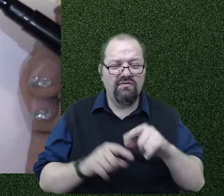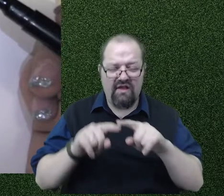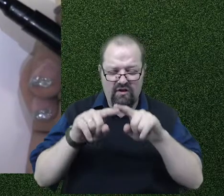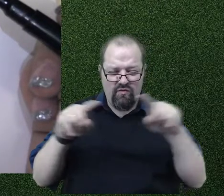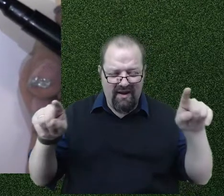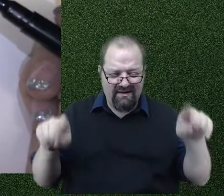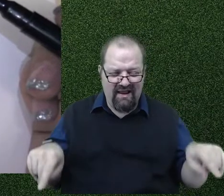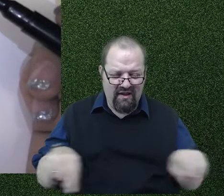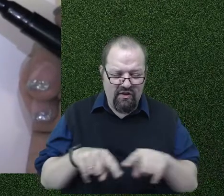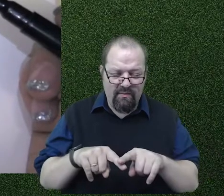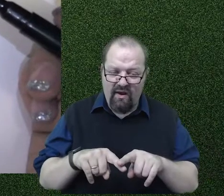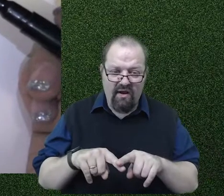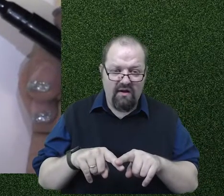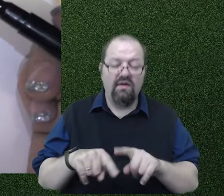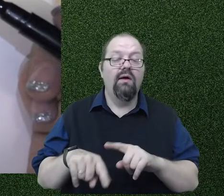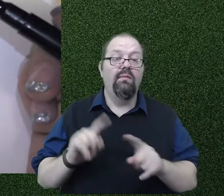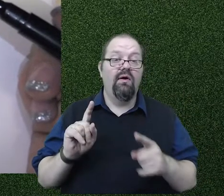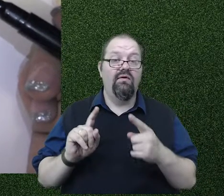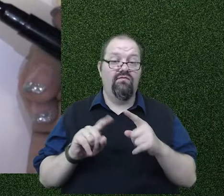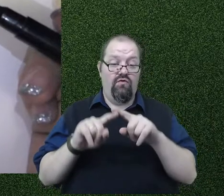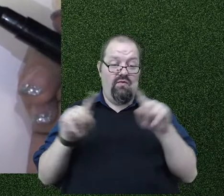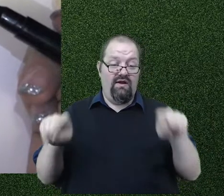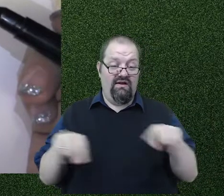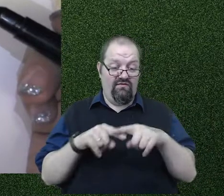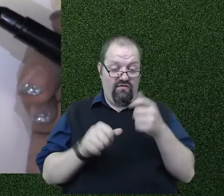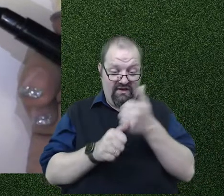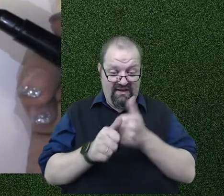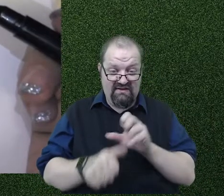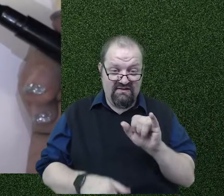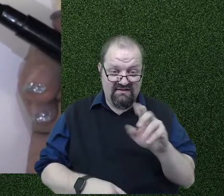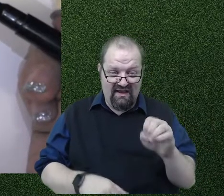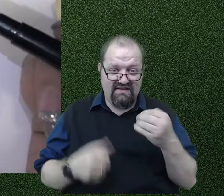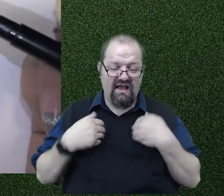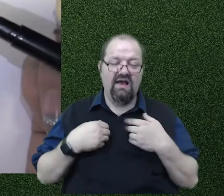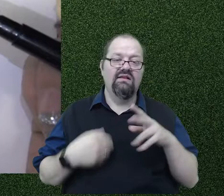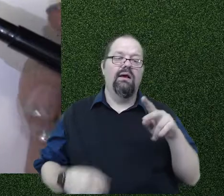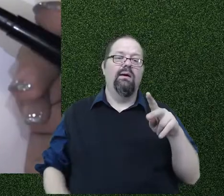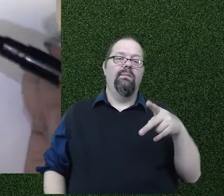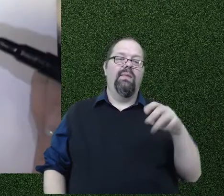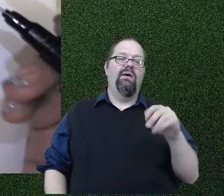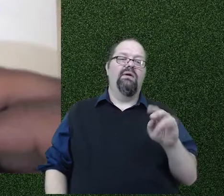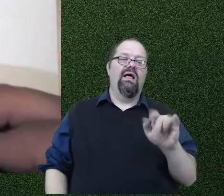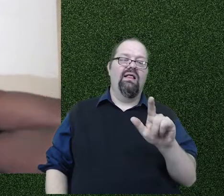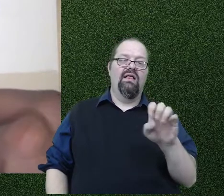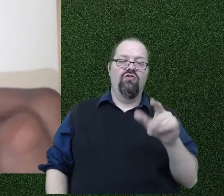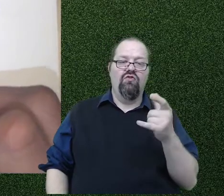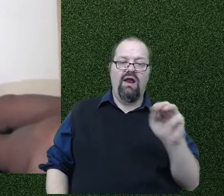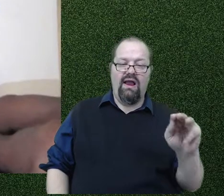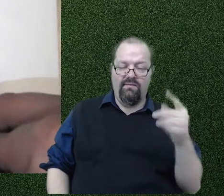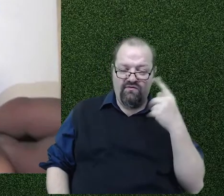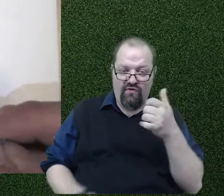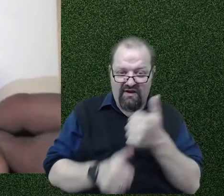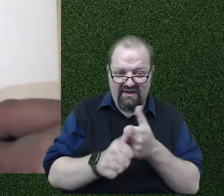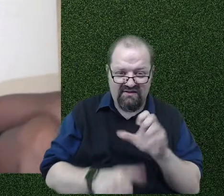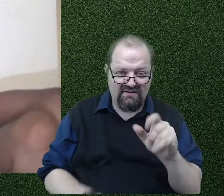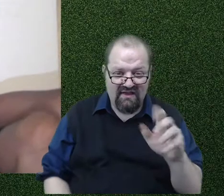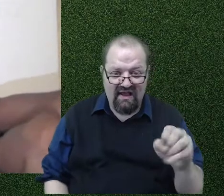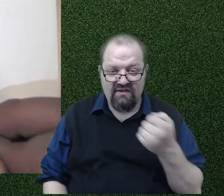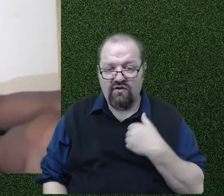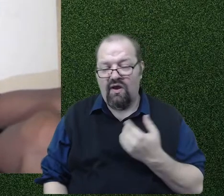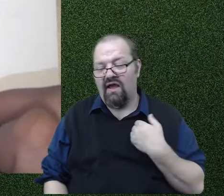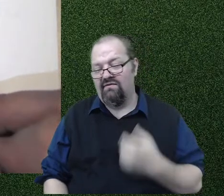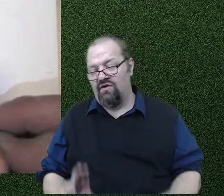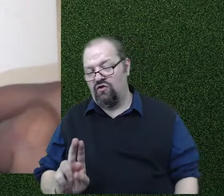instead of rectangles for each of the sides, it has parallelograms for sides. So you might have a vector u down